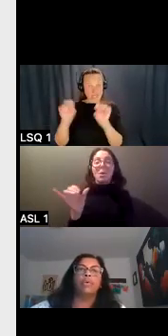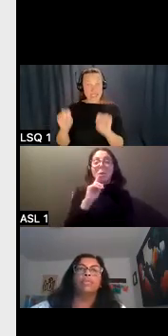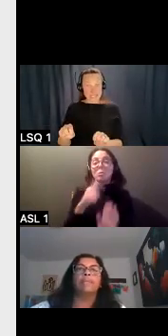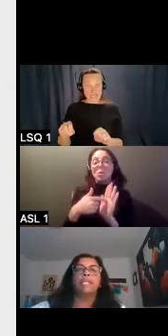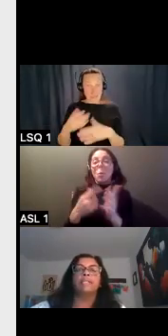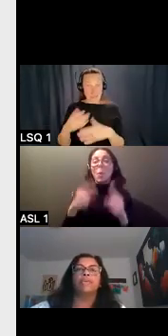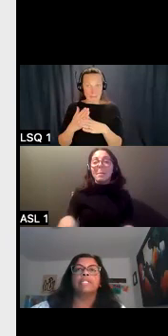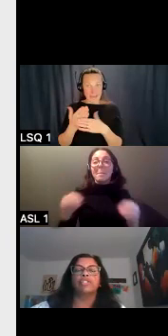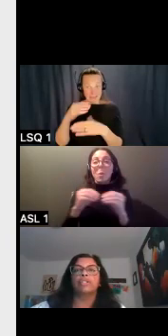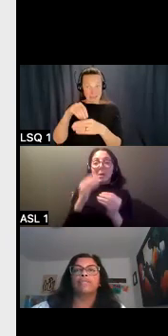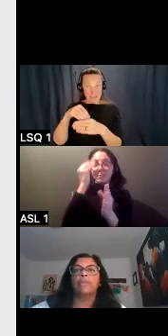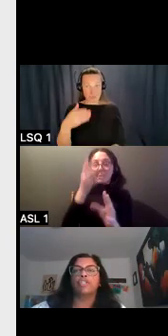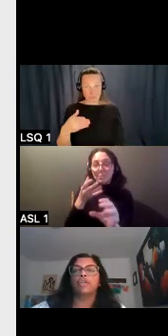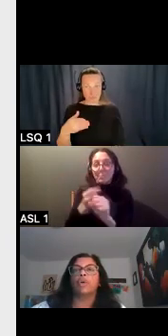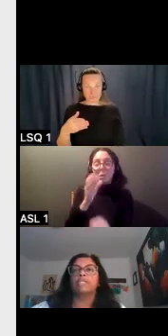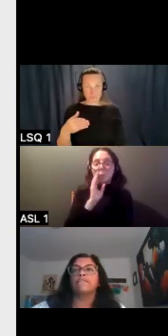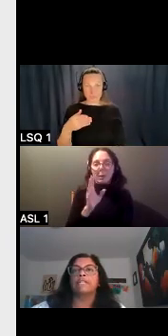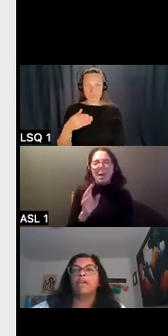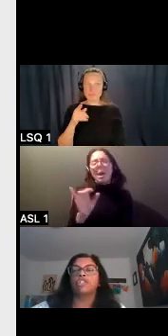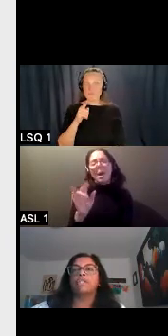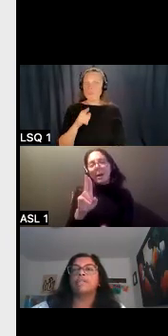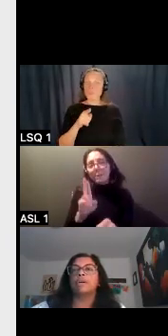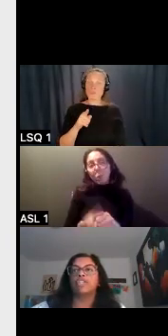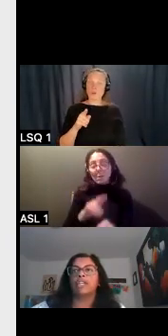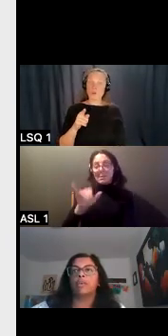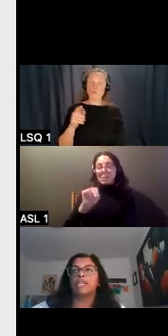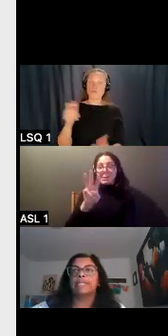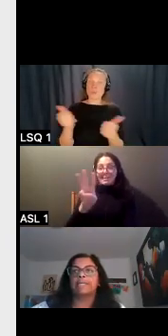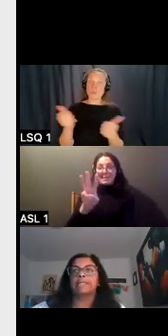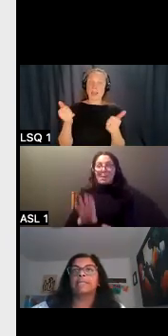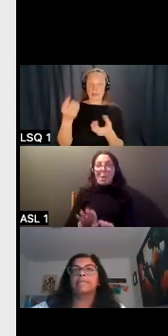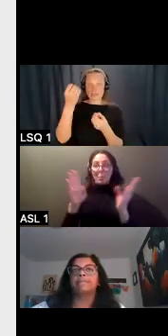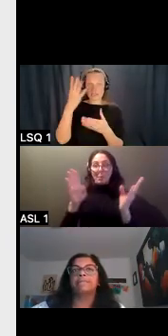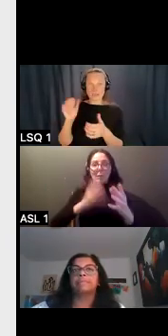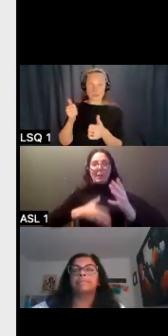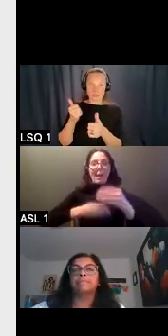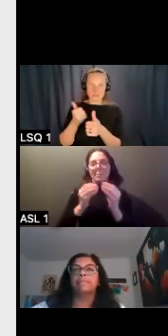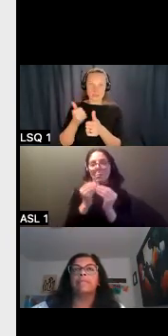And it will be updated with additional information once the fund launches on January 6th.